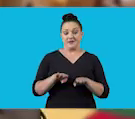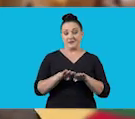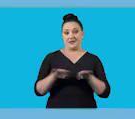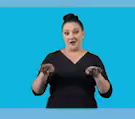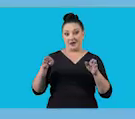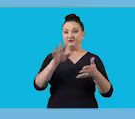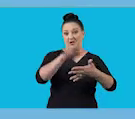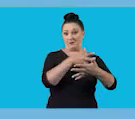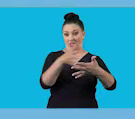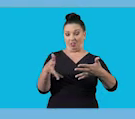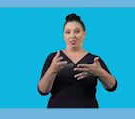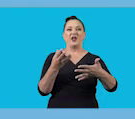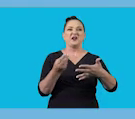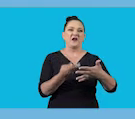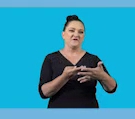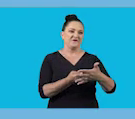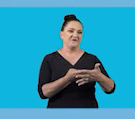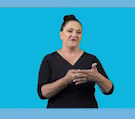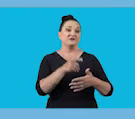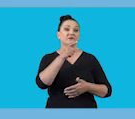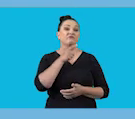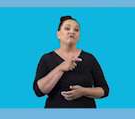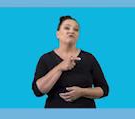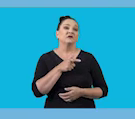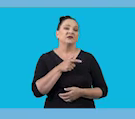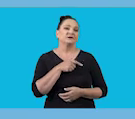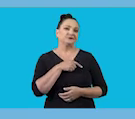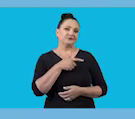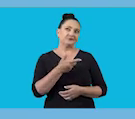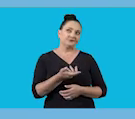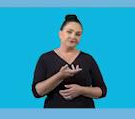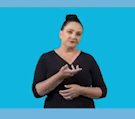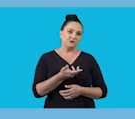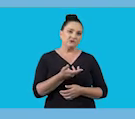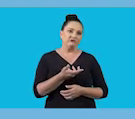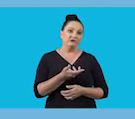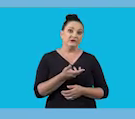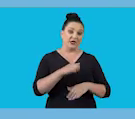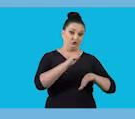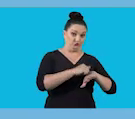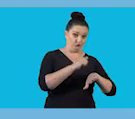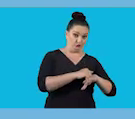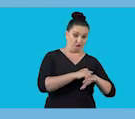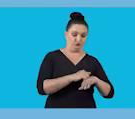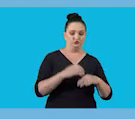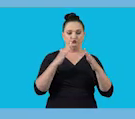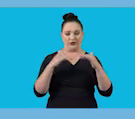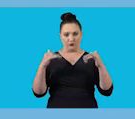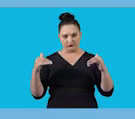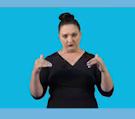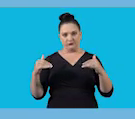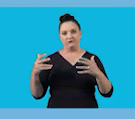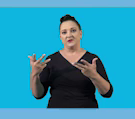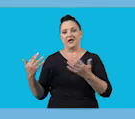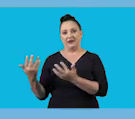table here that says, use the images of the different states to help you fill in the table. So we have solid, liquid,